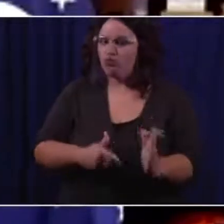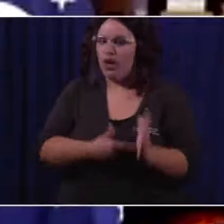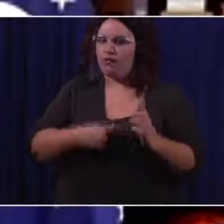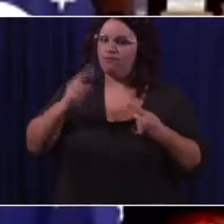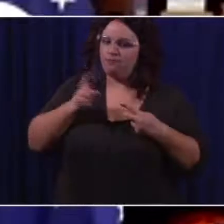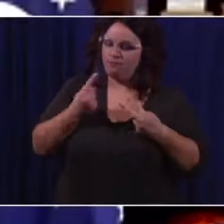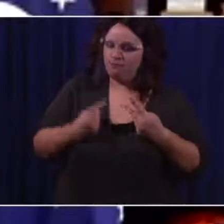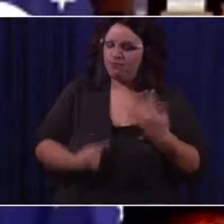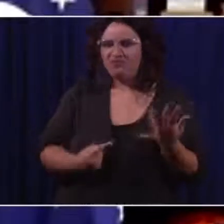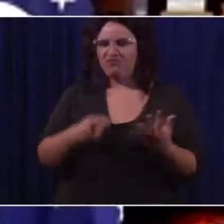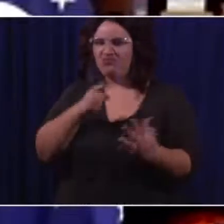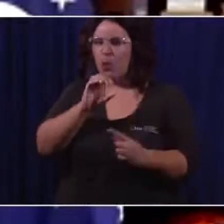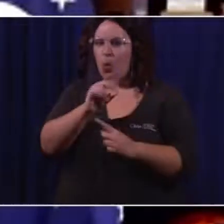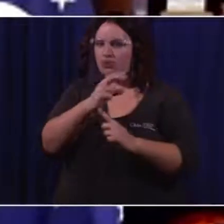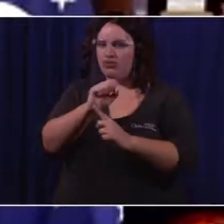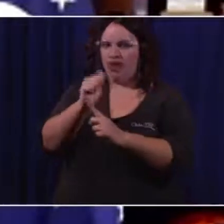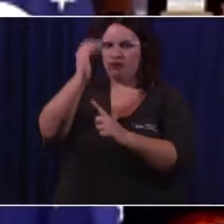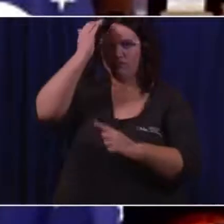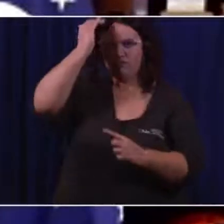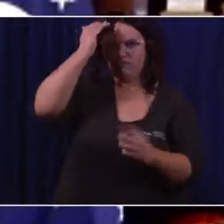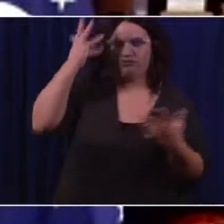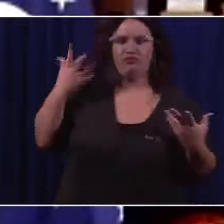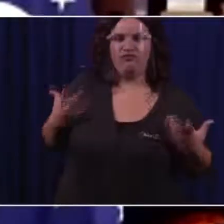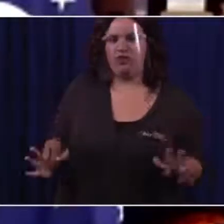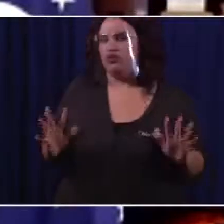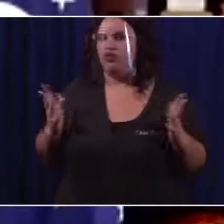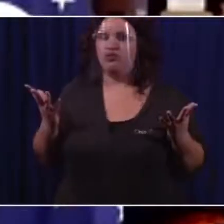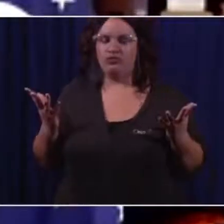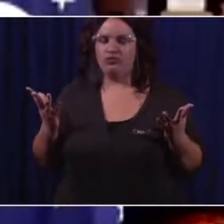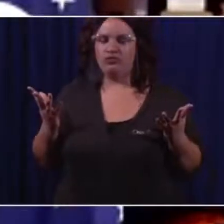that lies with the Ohio High School Athletic Association.